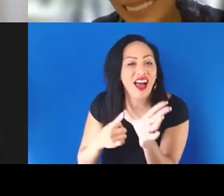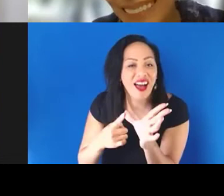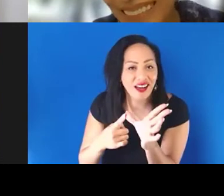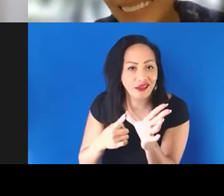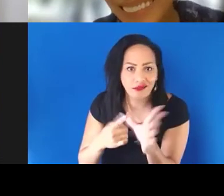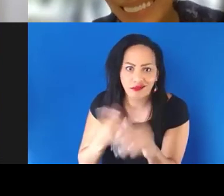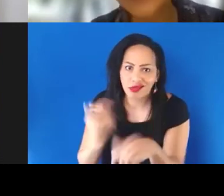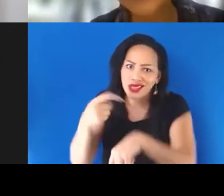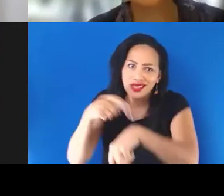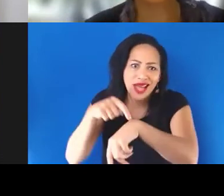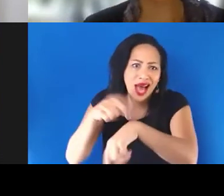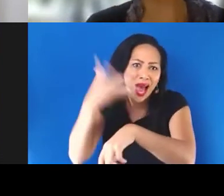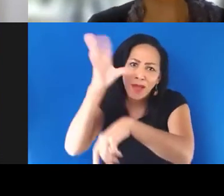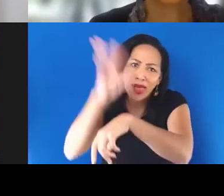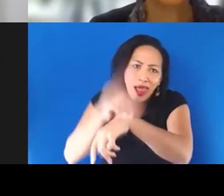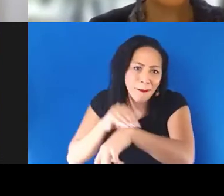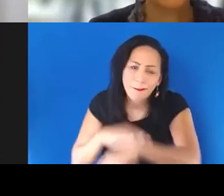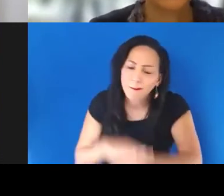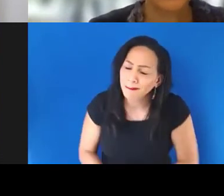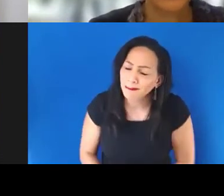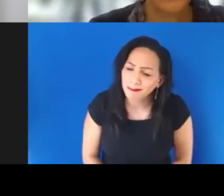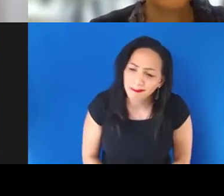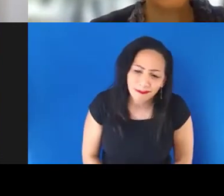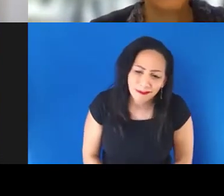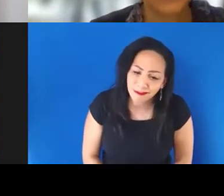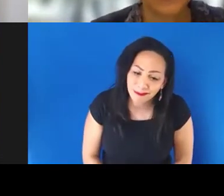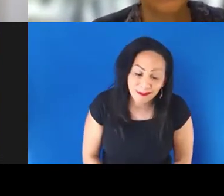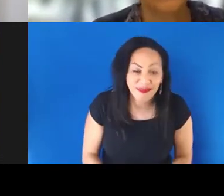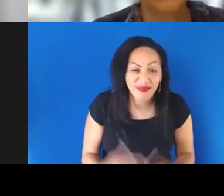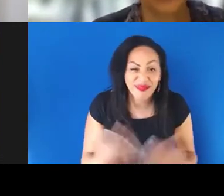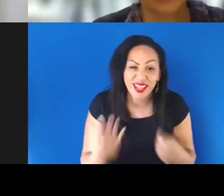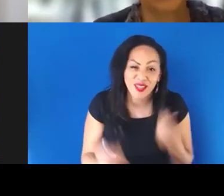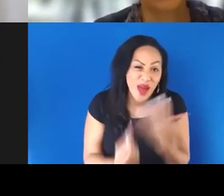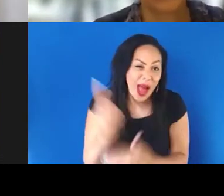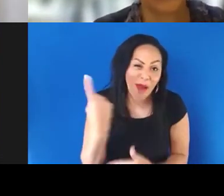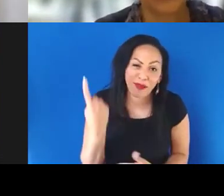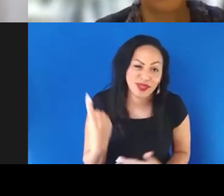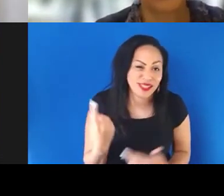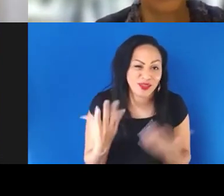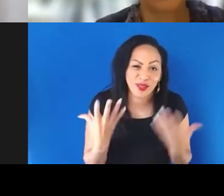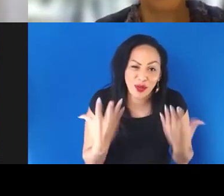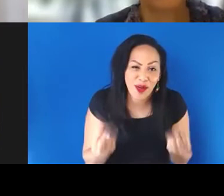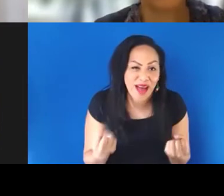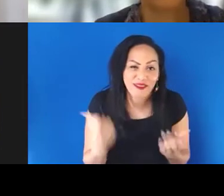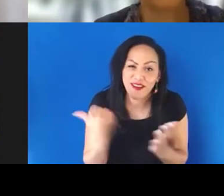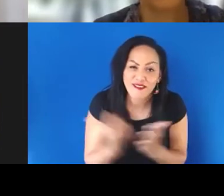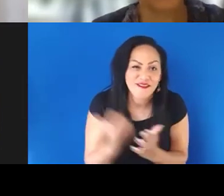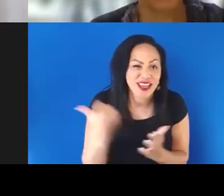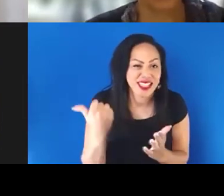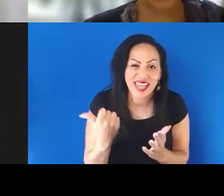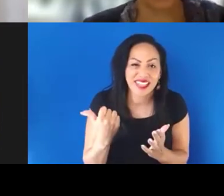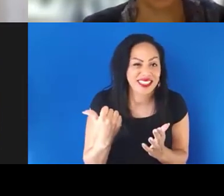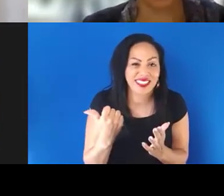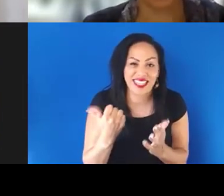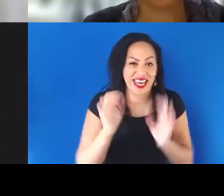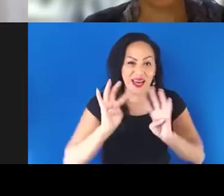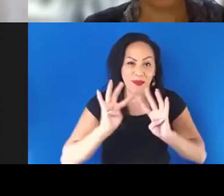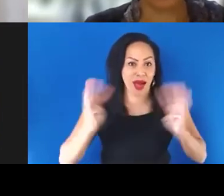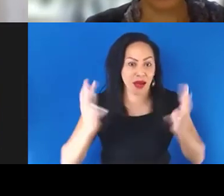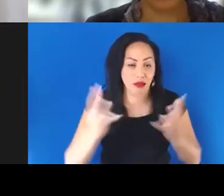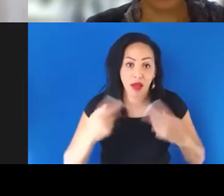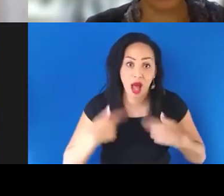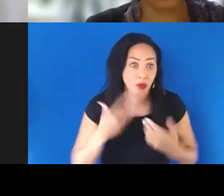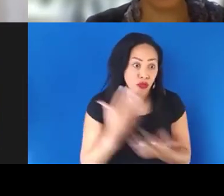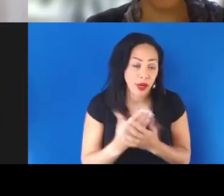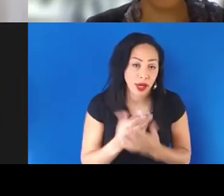running out of time, but this is what happens when you get such a fantastic lineup of panels. I'm just completely mesmerized listening to all